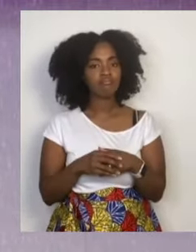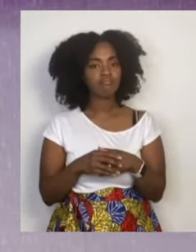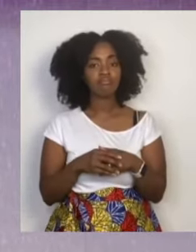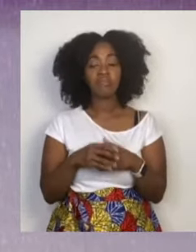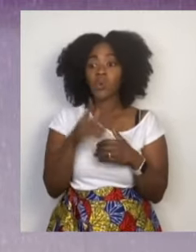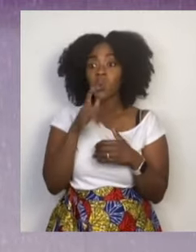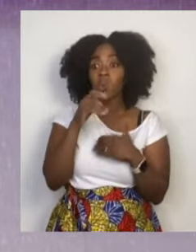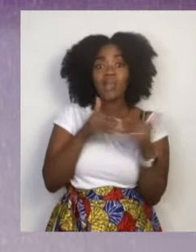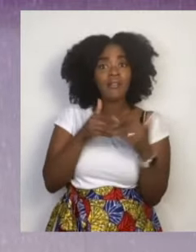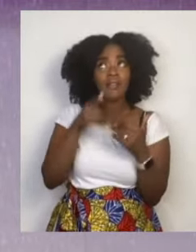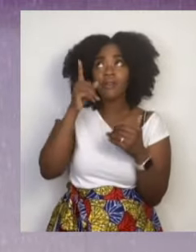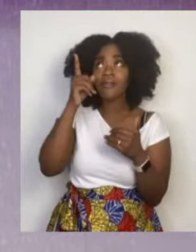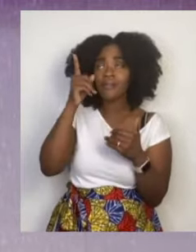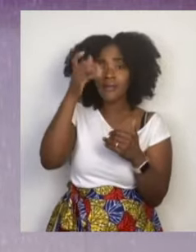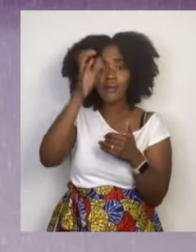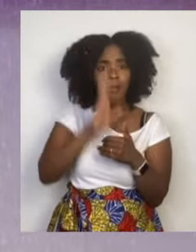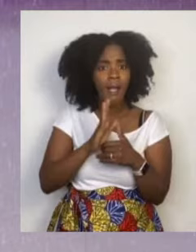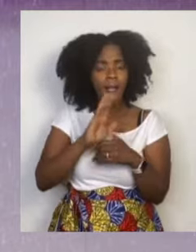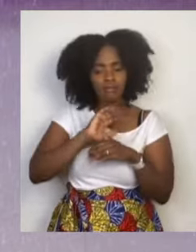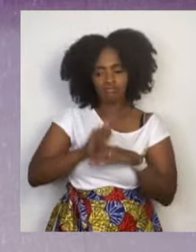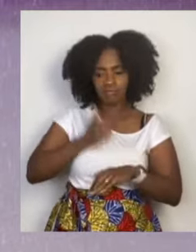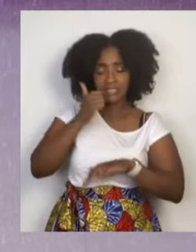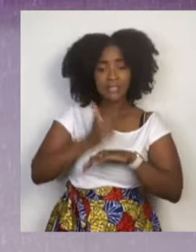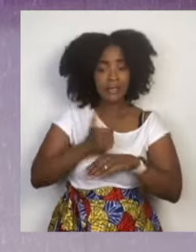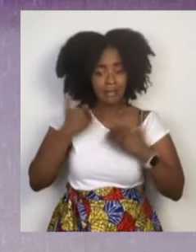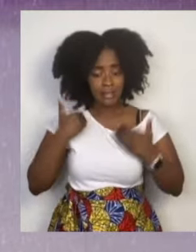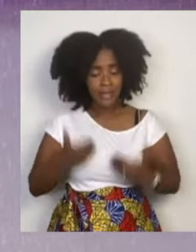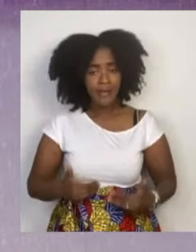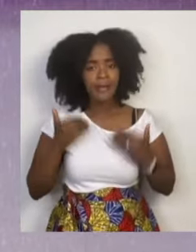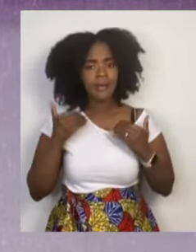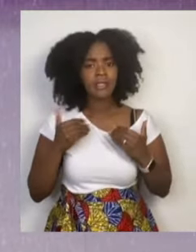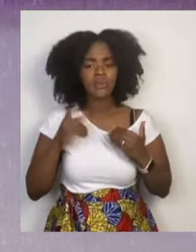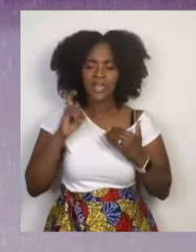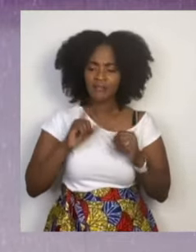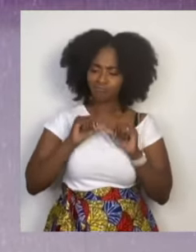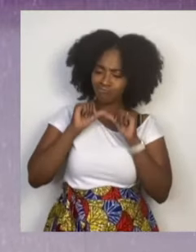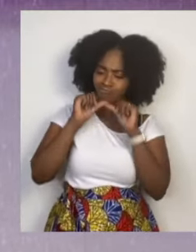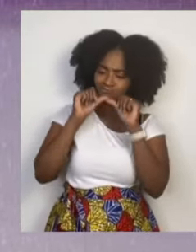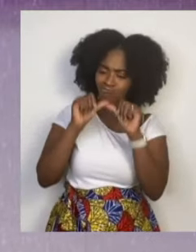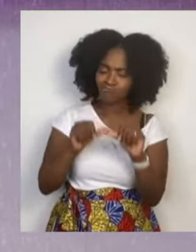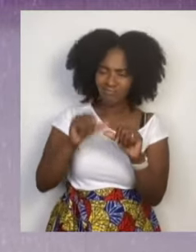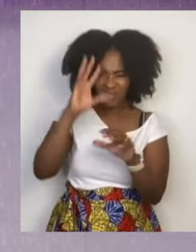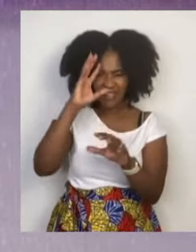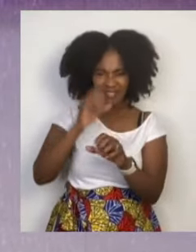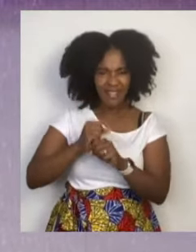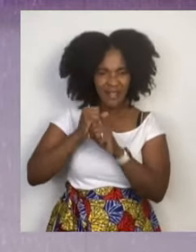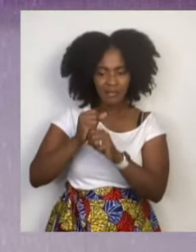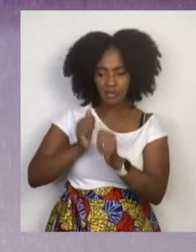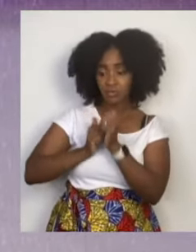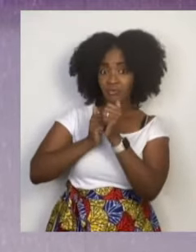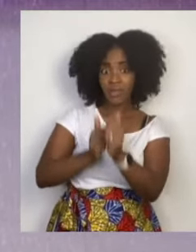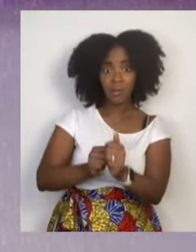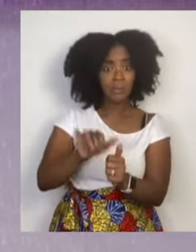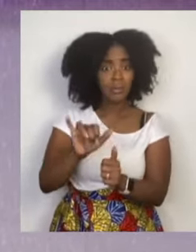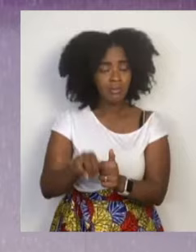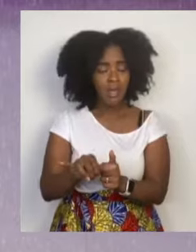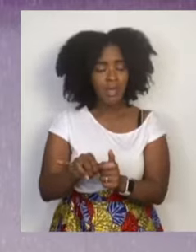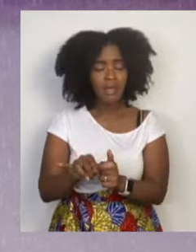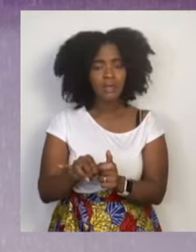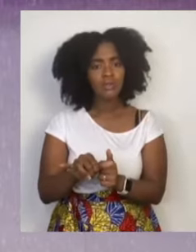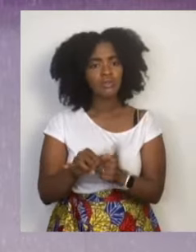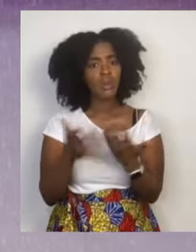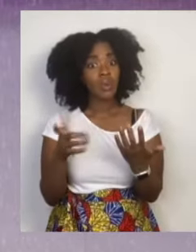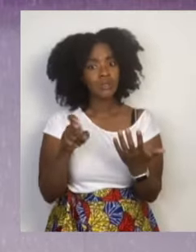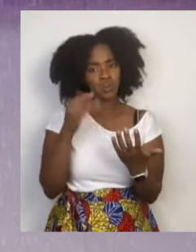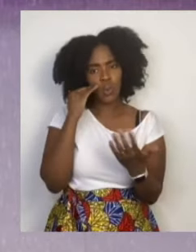But there's something that I need you to know about God's plan. Does anybody want it?